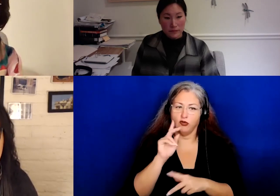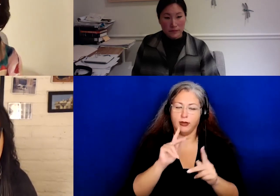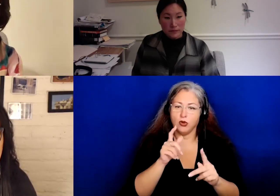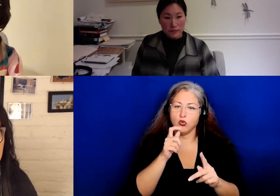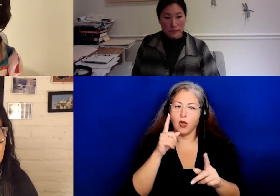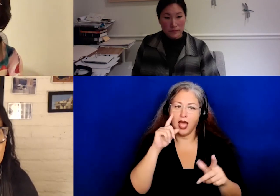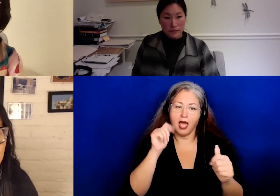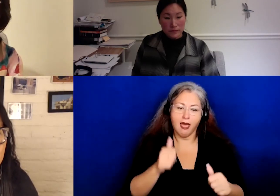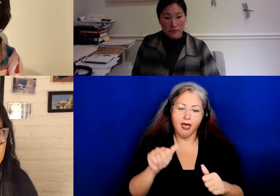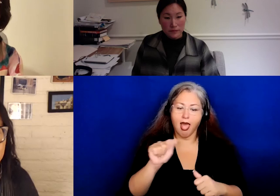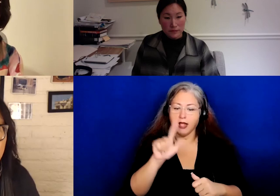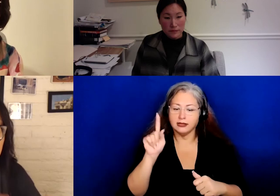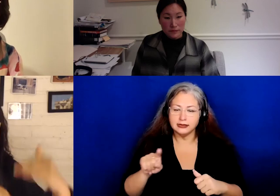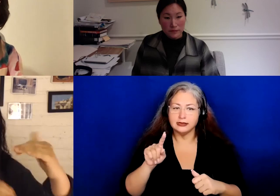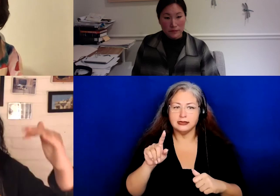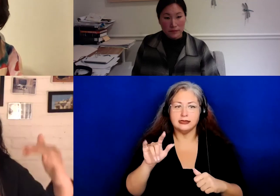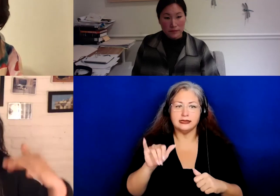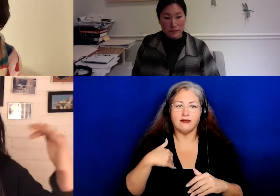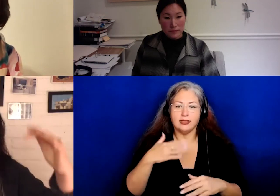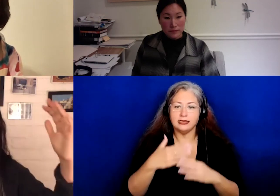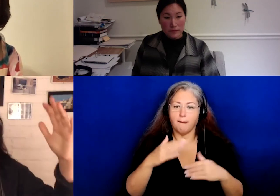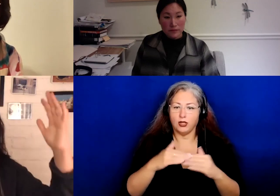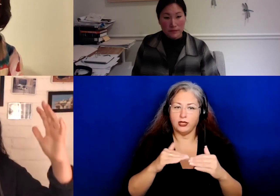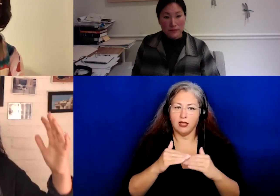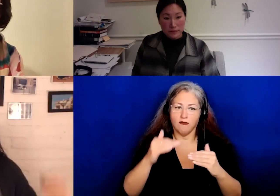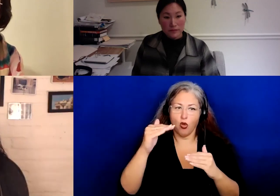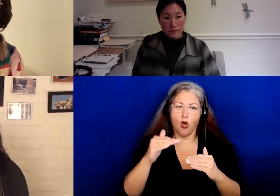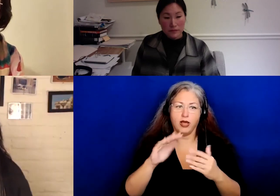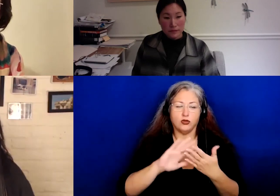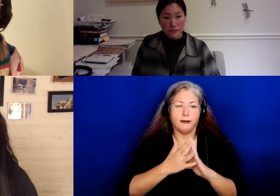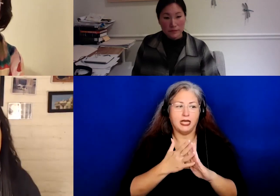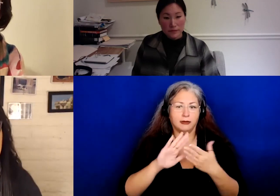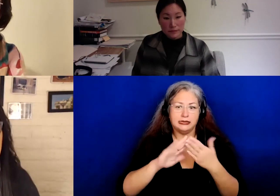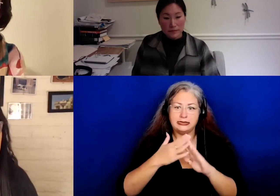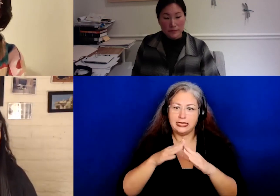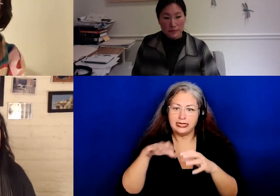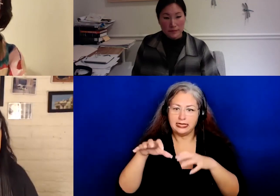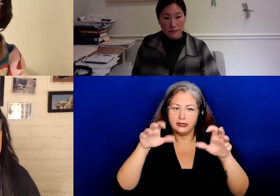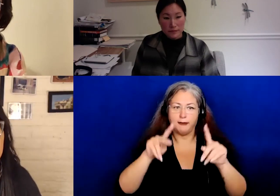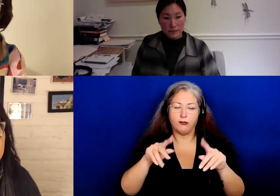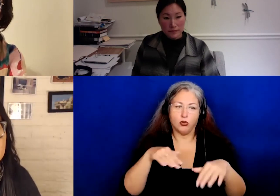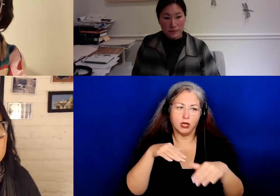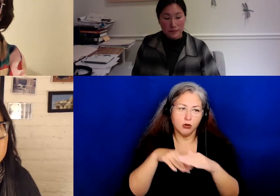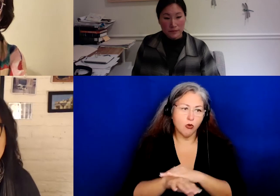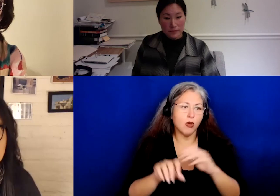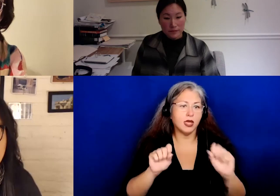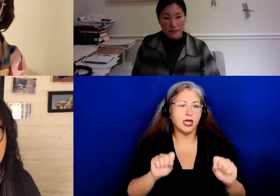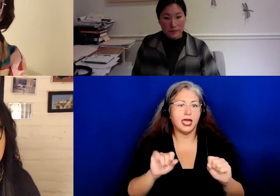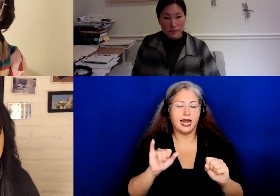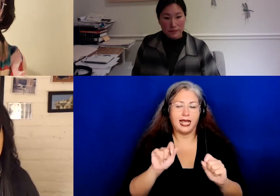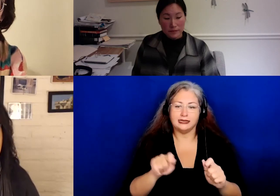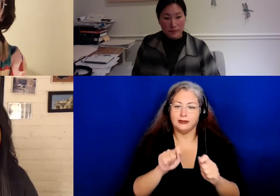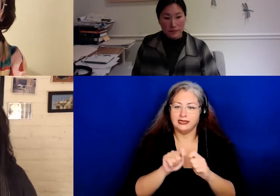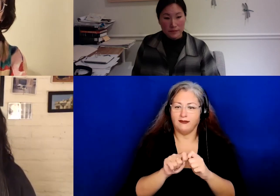Alzheimer's and dementia. Floors in a building, and then later grows into like cities where people can walk into like a certain